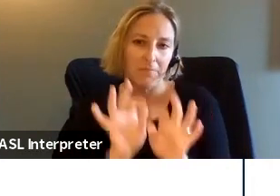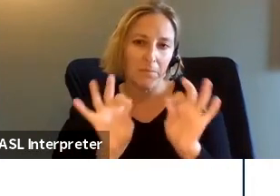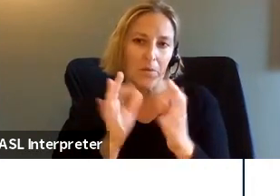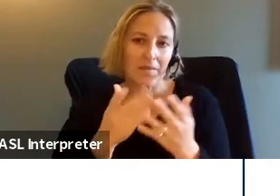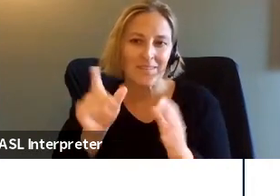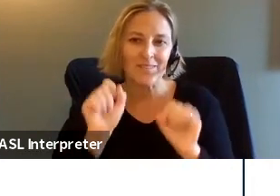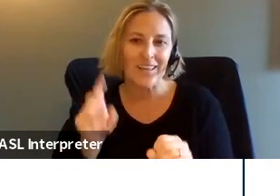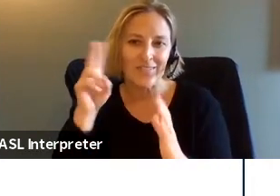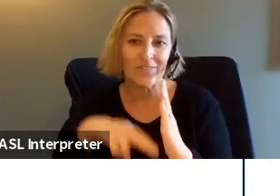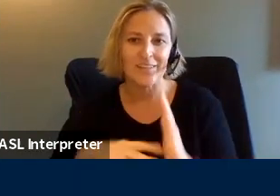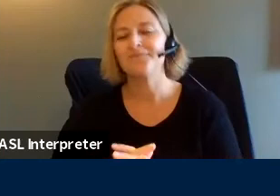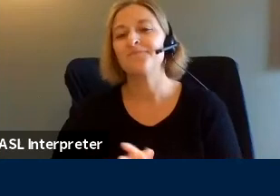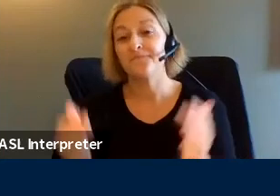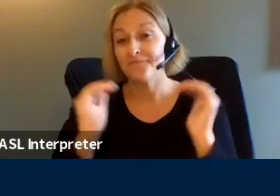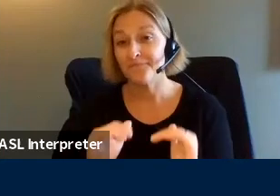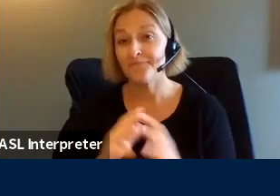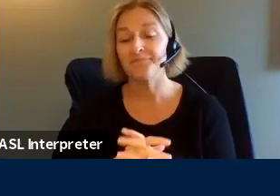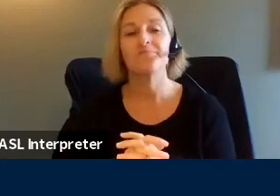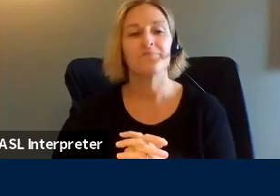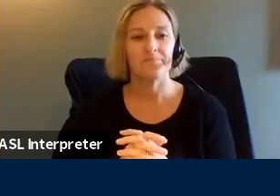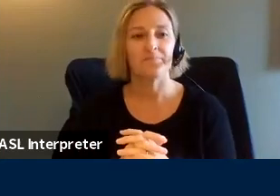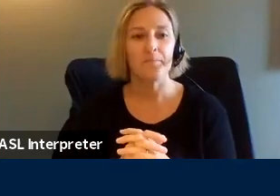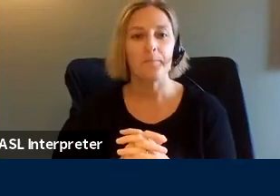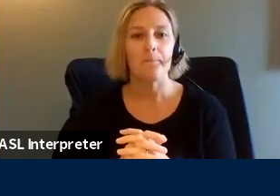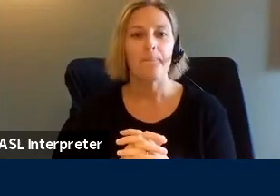at. Next slide, please.